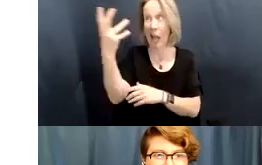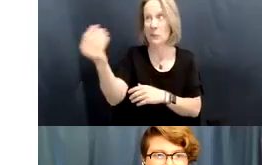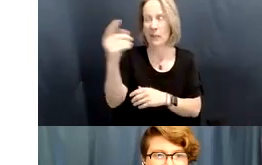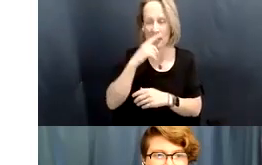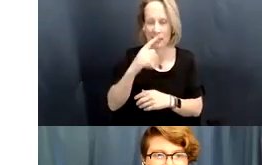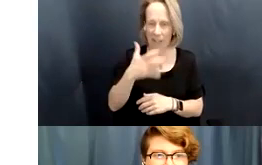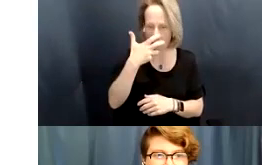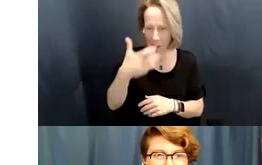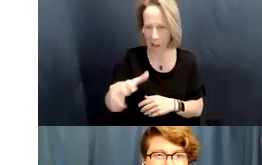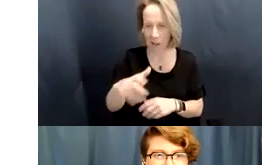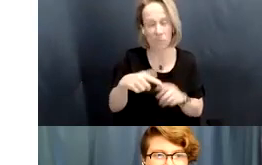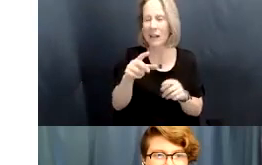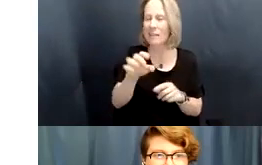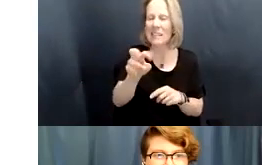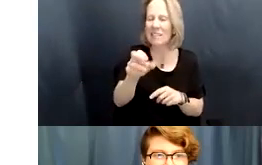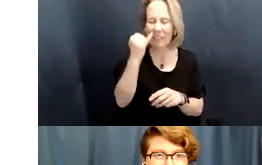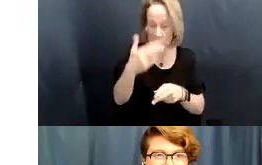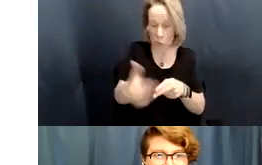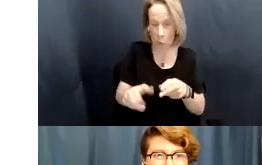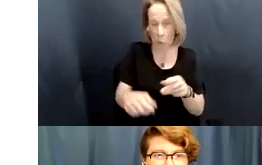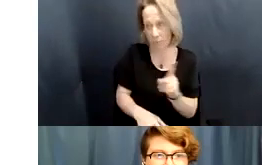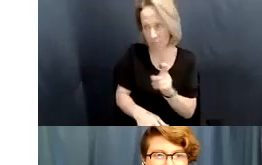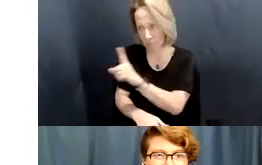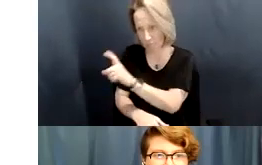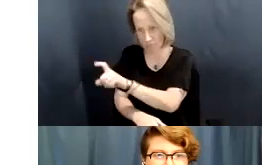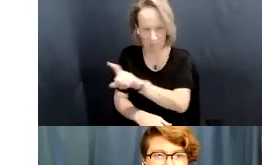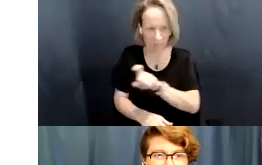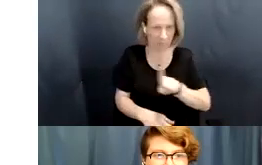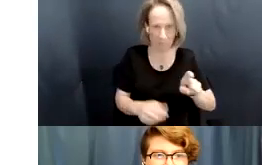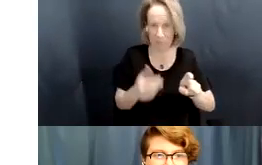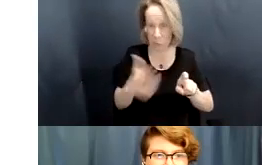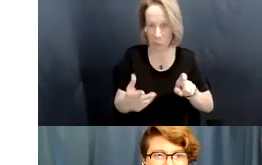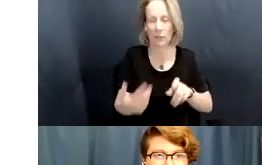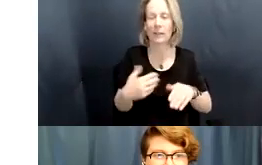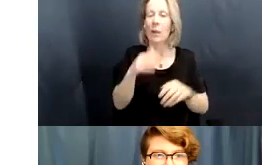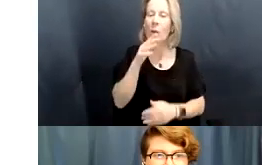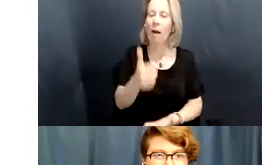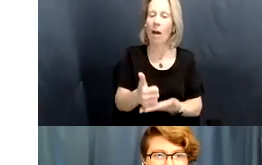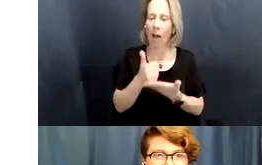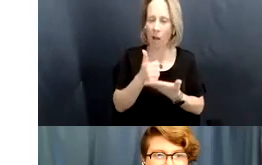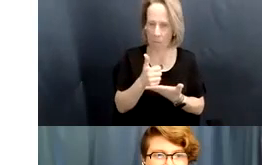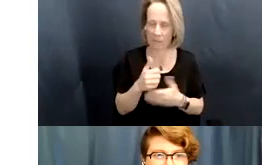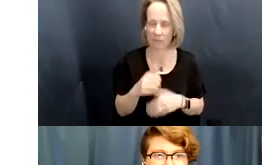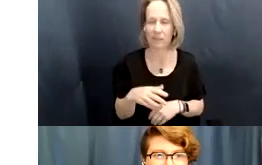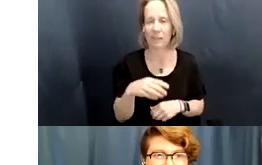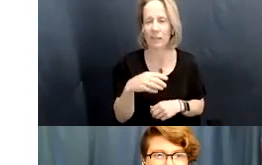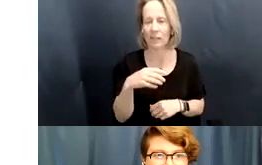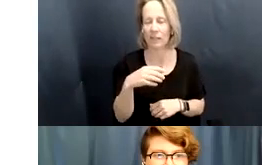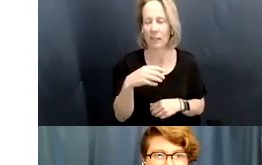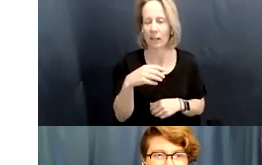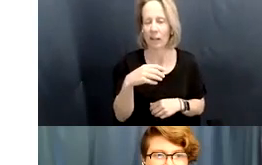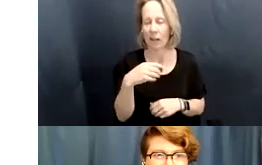street, it's going to help us. For the advocate and the ally, take a moment to analyze your current boundaries and